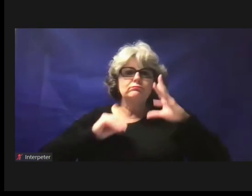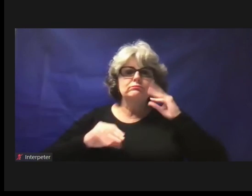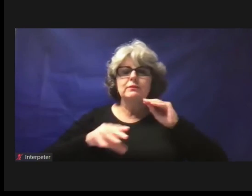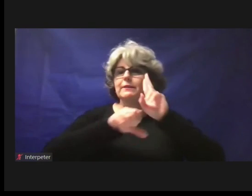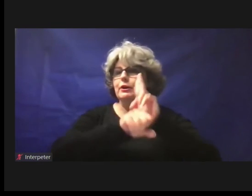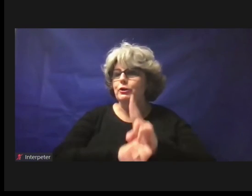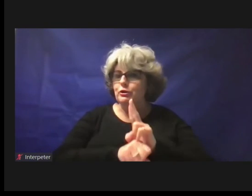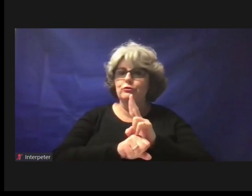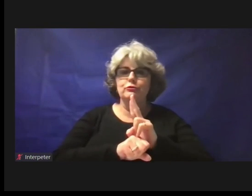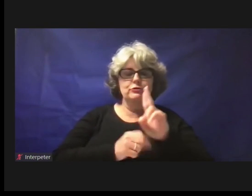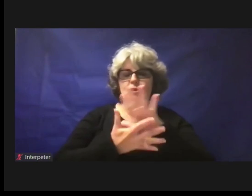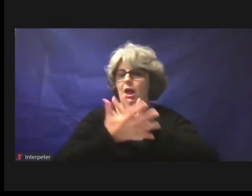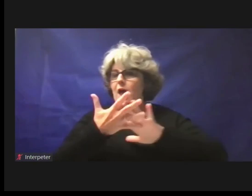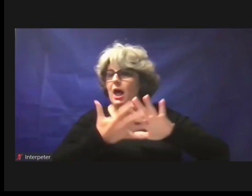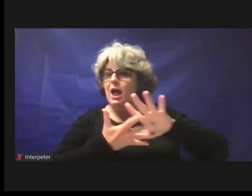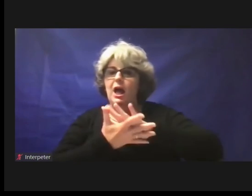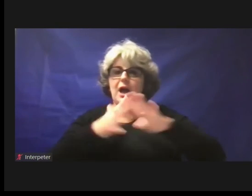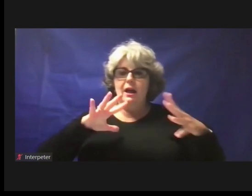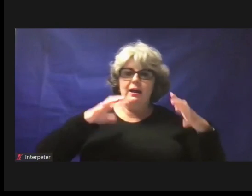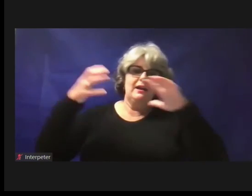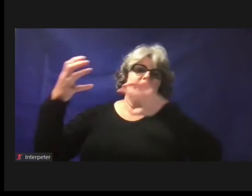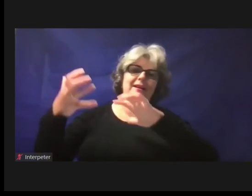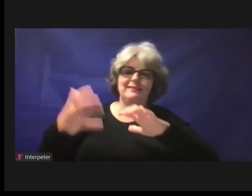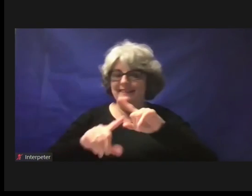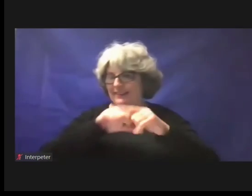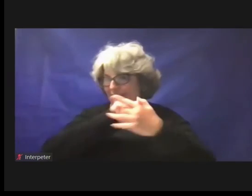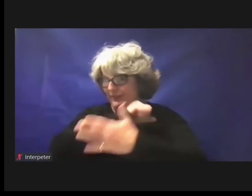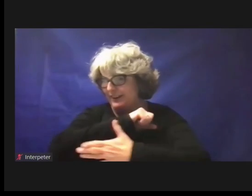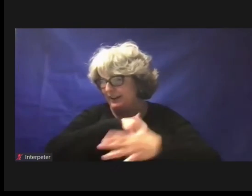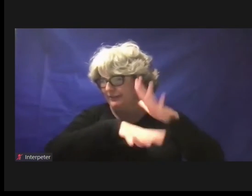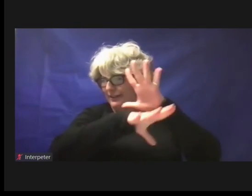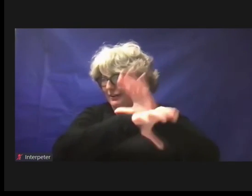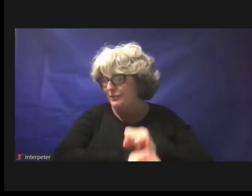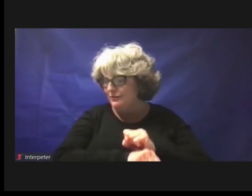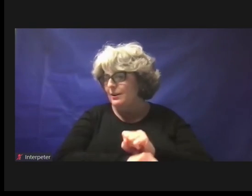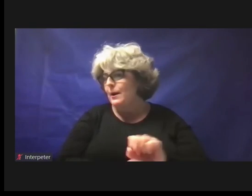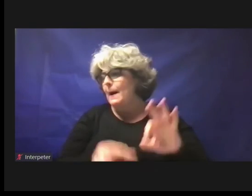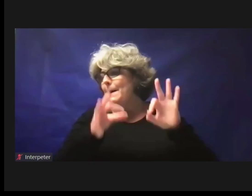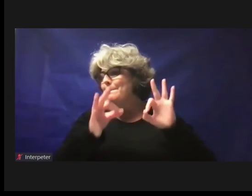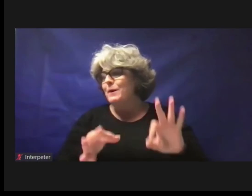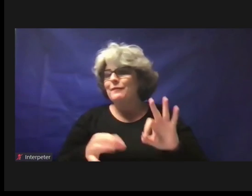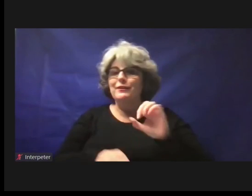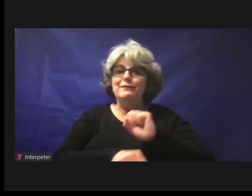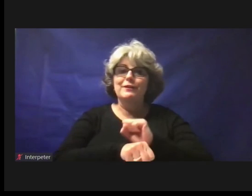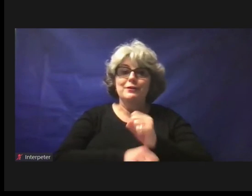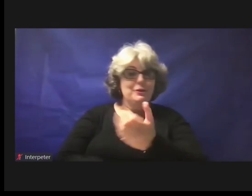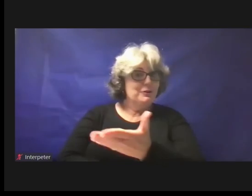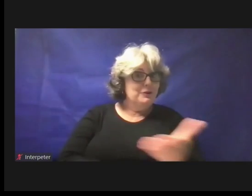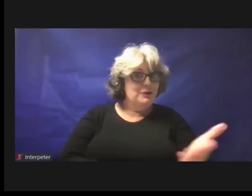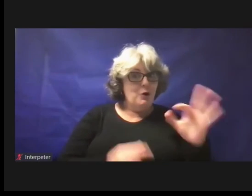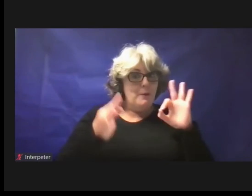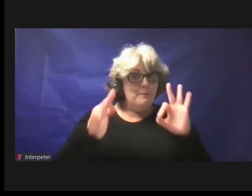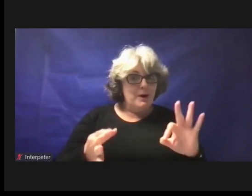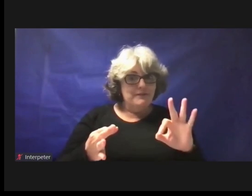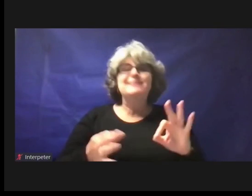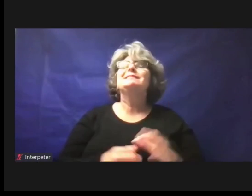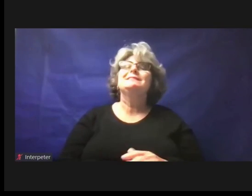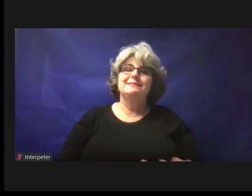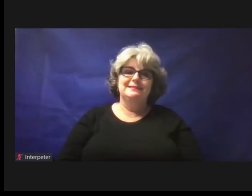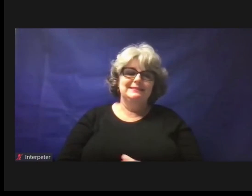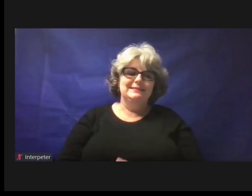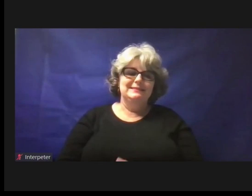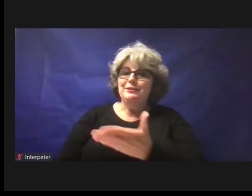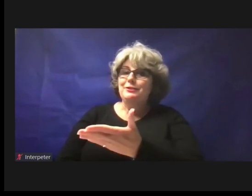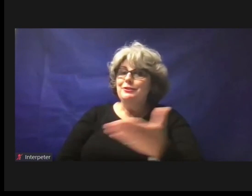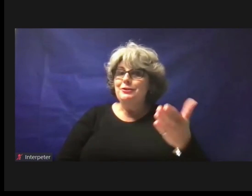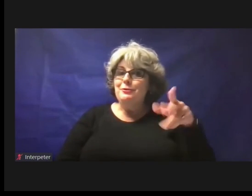a climate of ambiguity in their assignments overseas, so they are perfect for this work. You are perfect for this work, you Peace